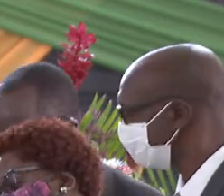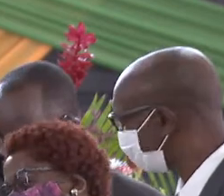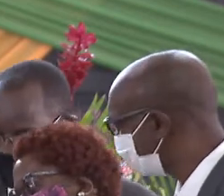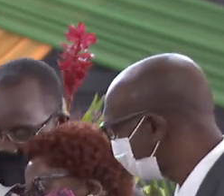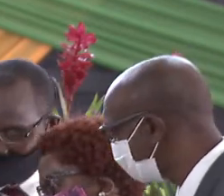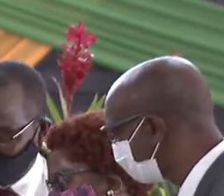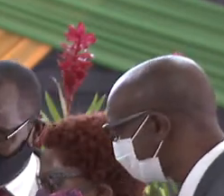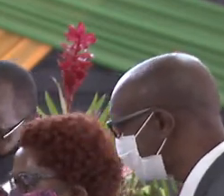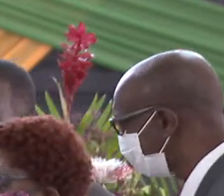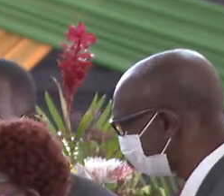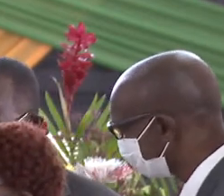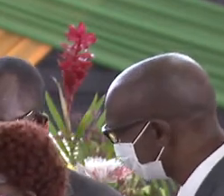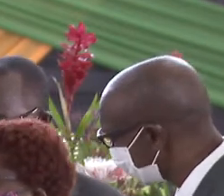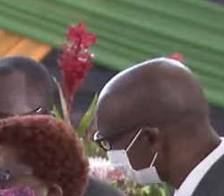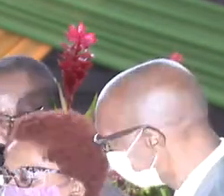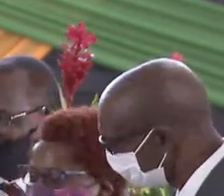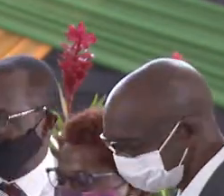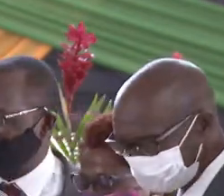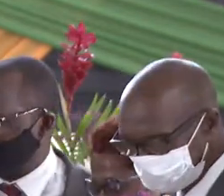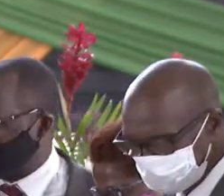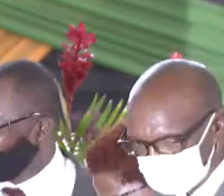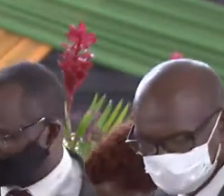Thank you so much. Thank you, PM.